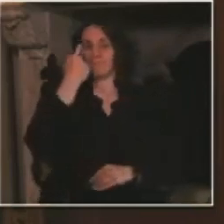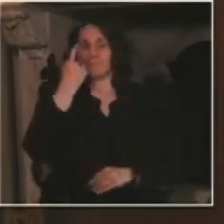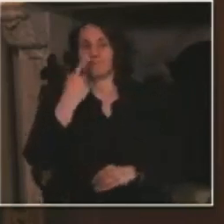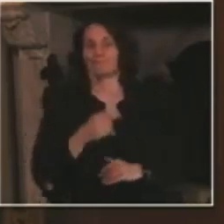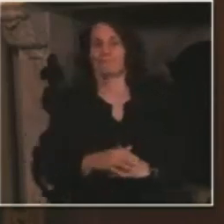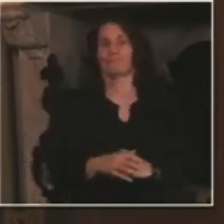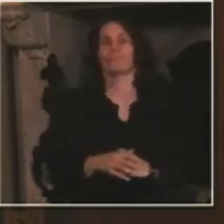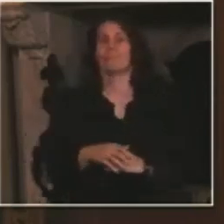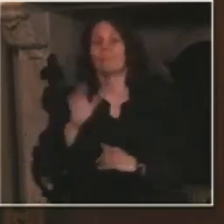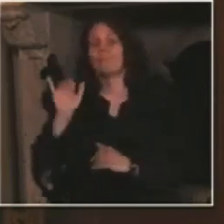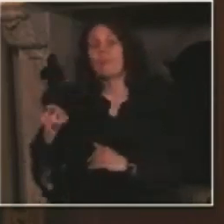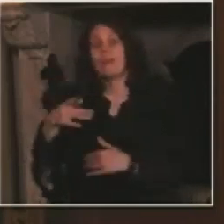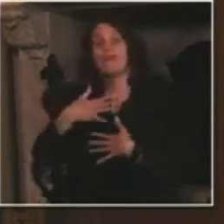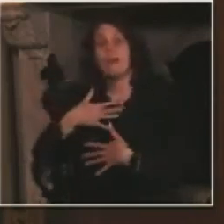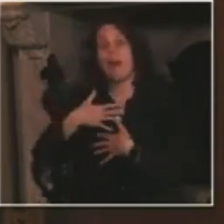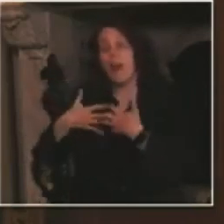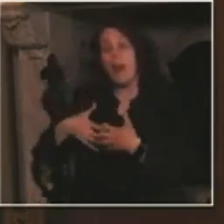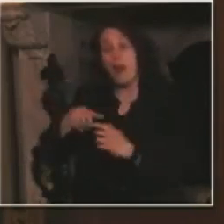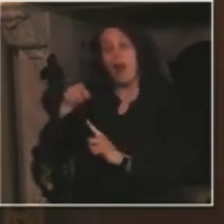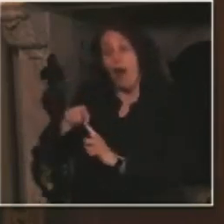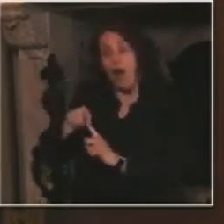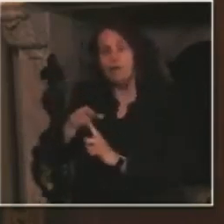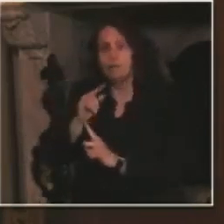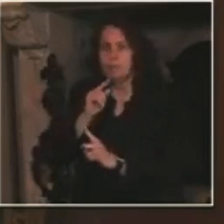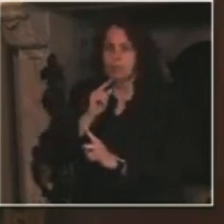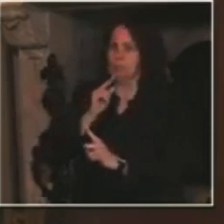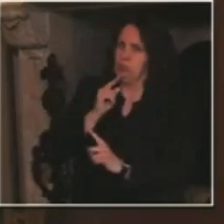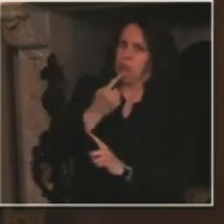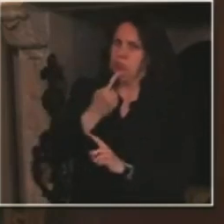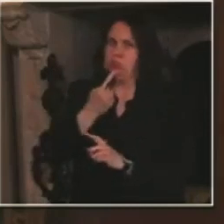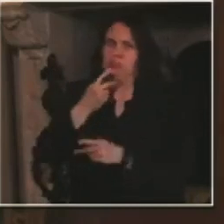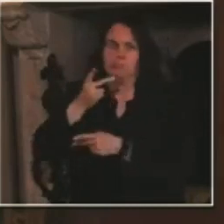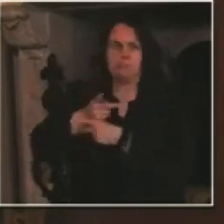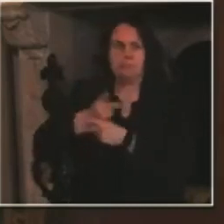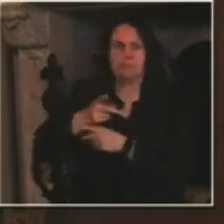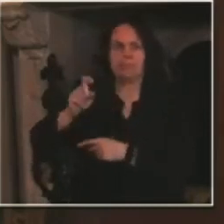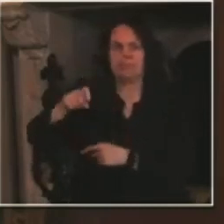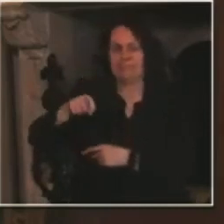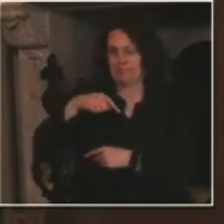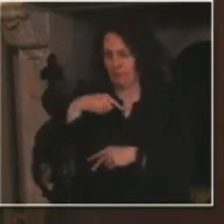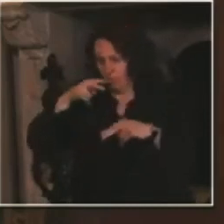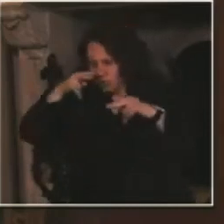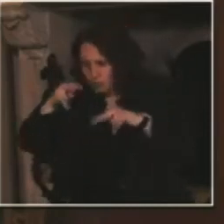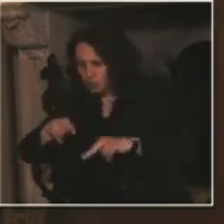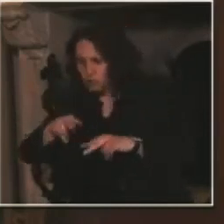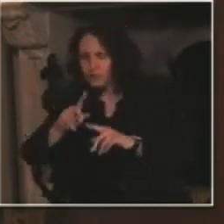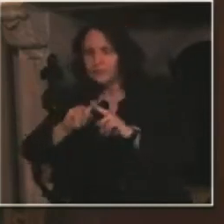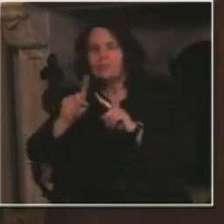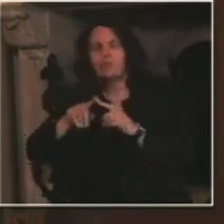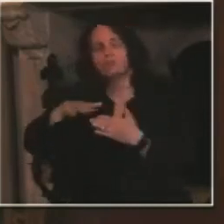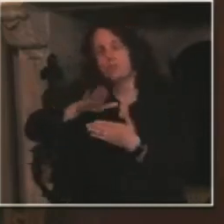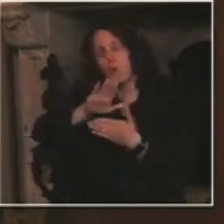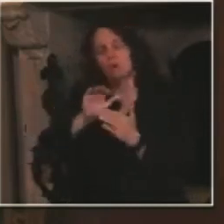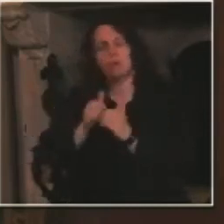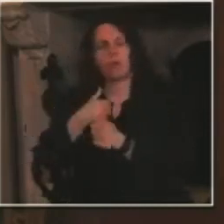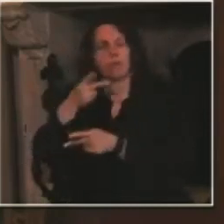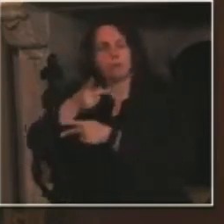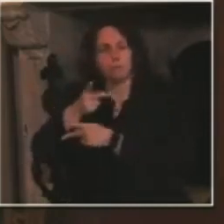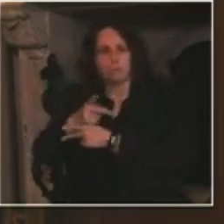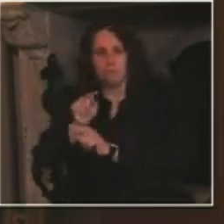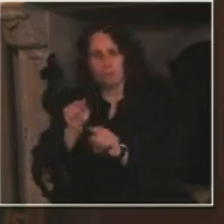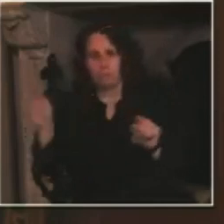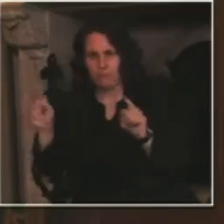scientific publications about different strategies. And one of the things you may have heard about or read about are some unique features